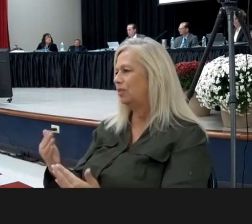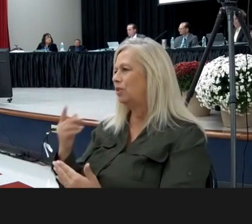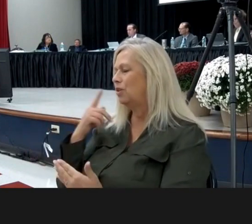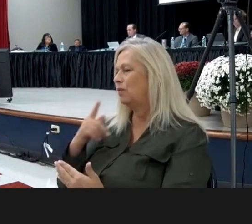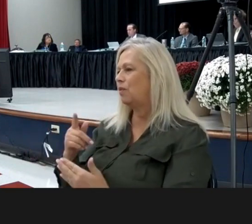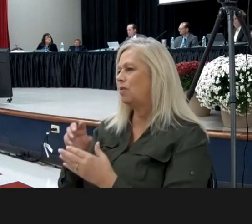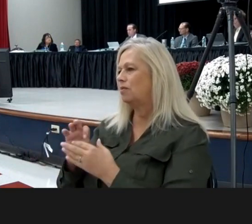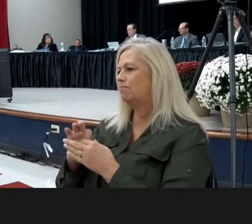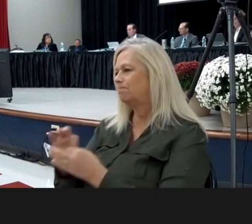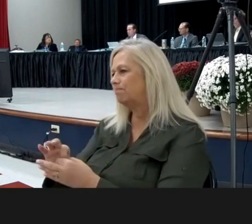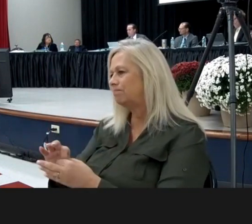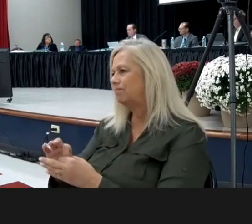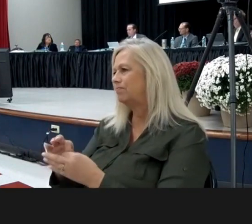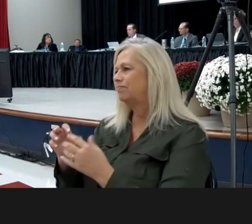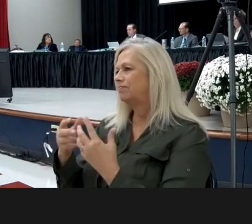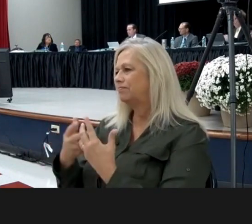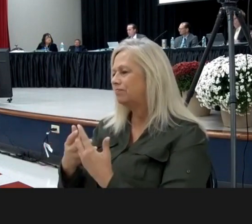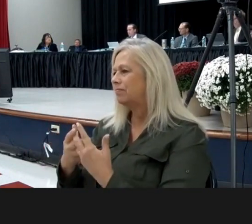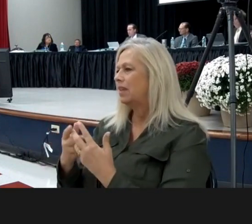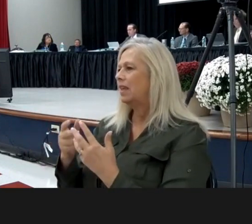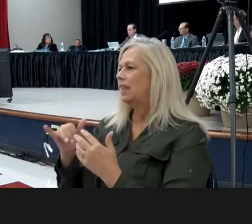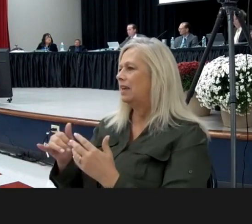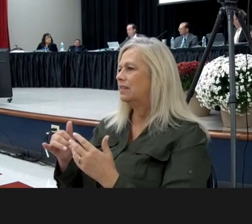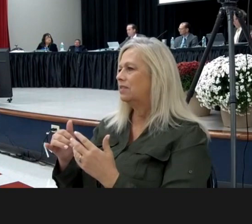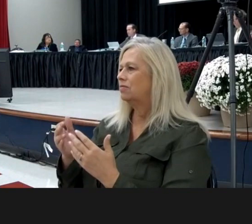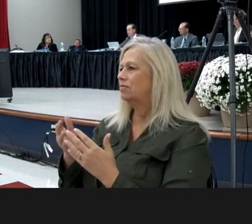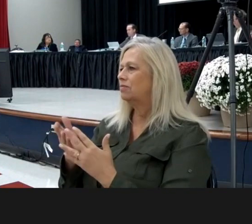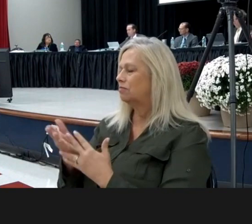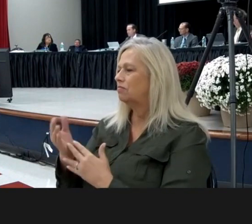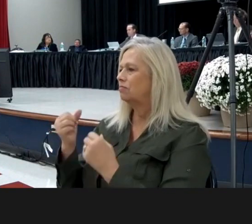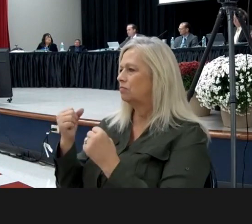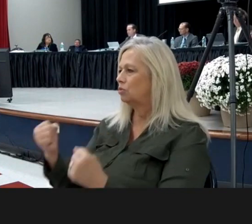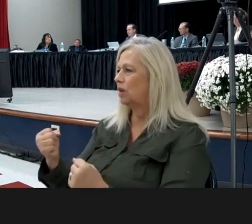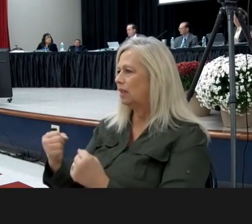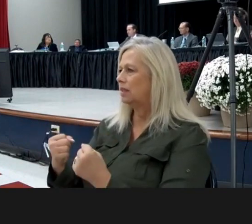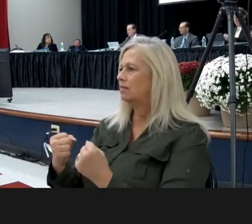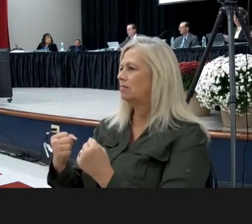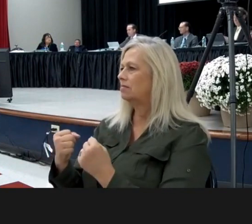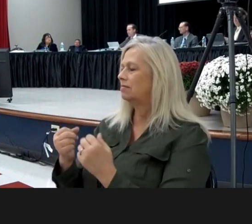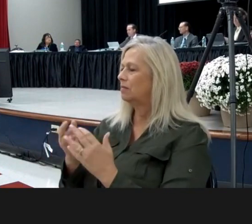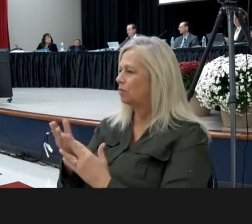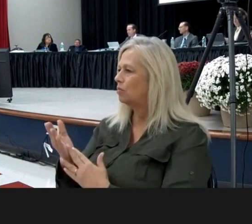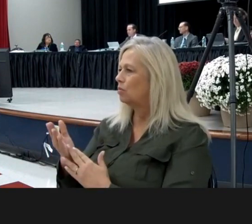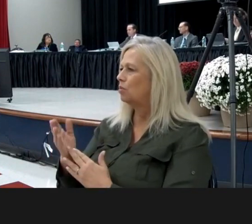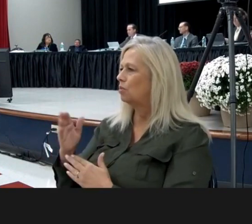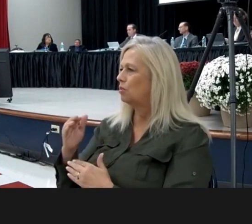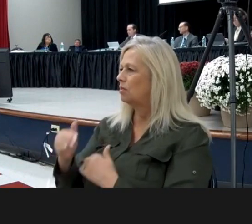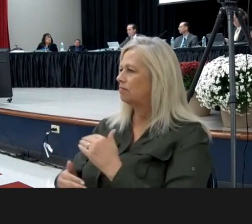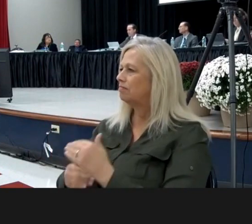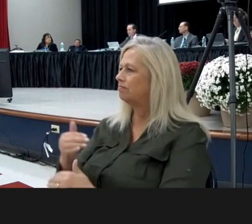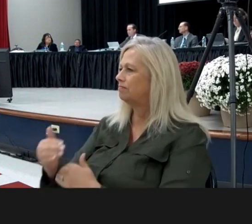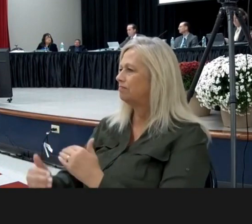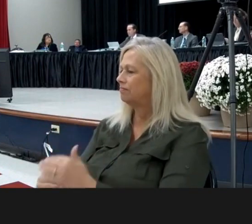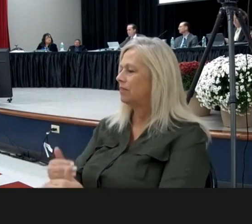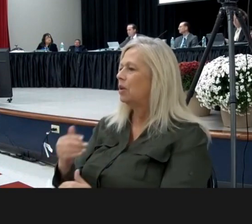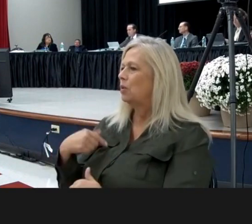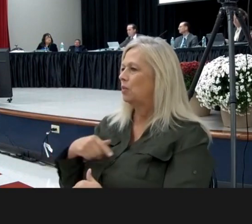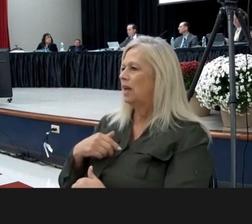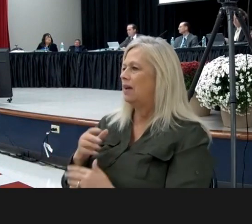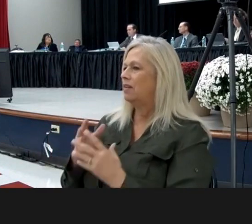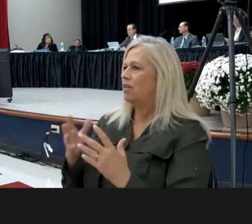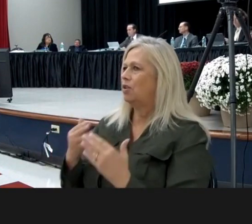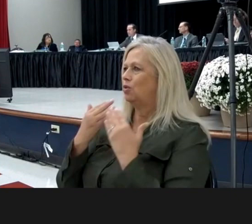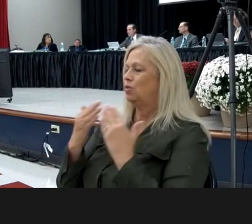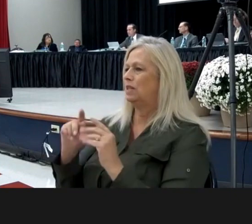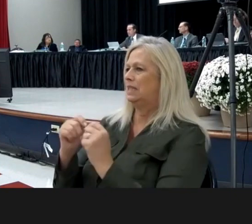partnership that has been forged through this or strengthened through this, and certainly believe that we got a lot of good team members coming